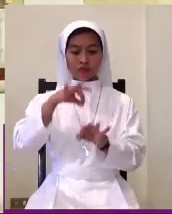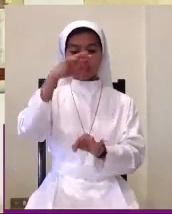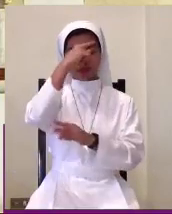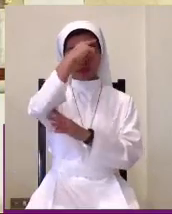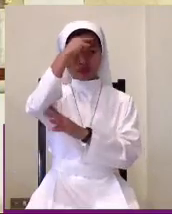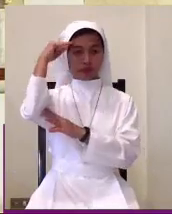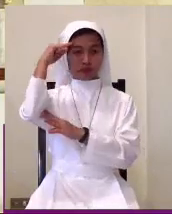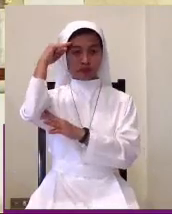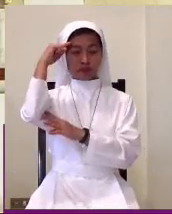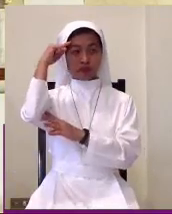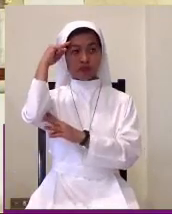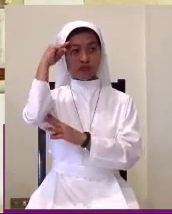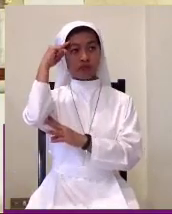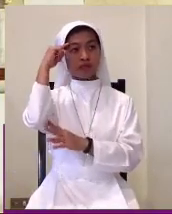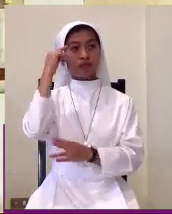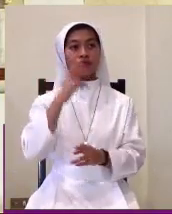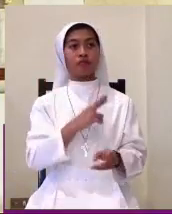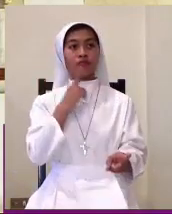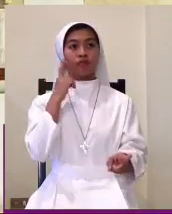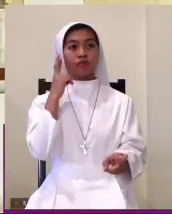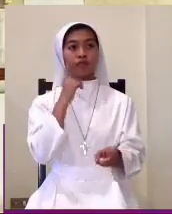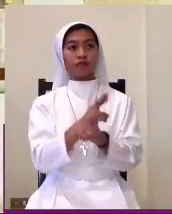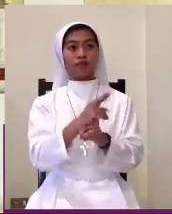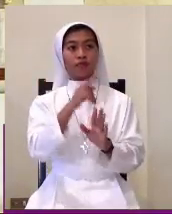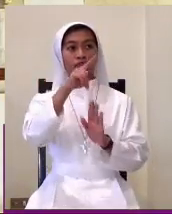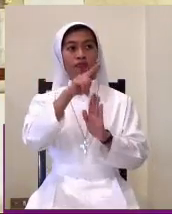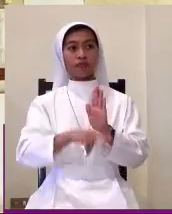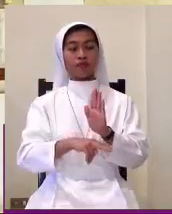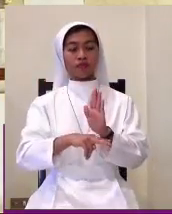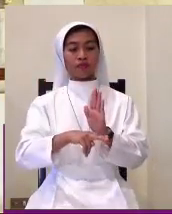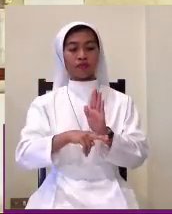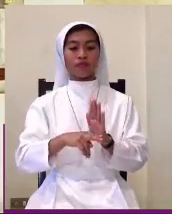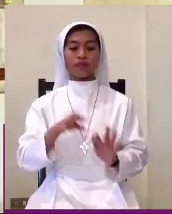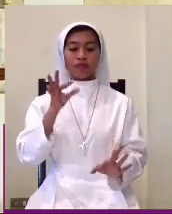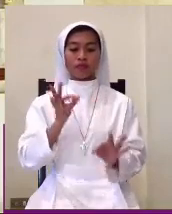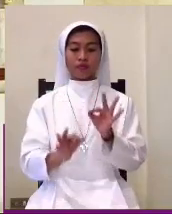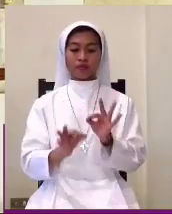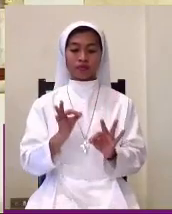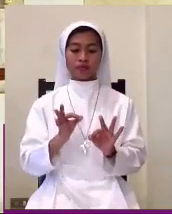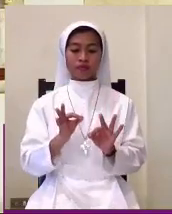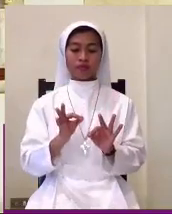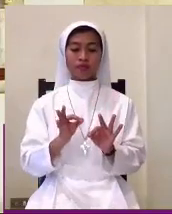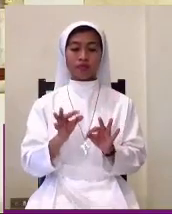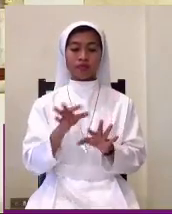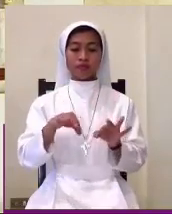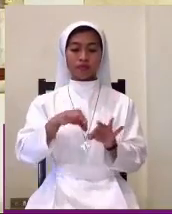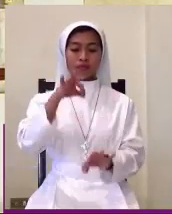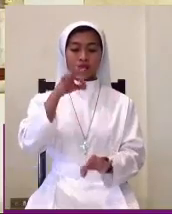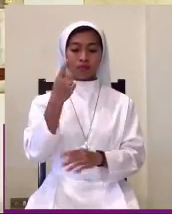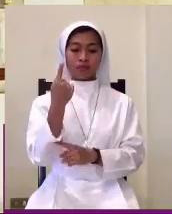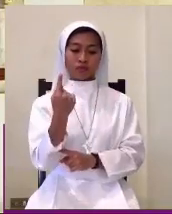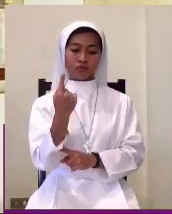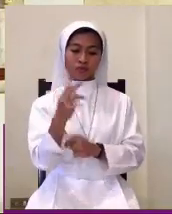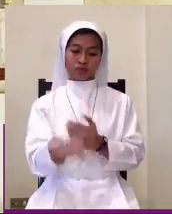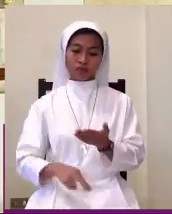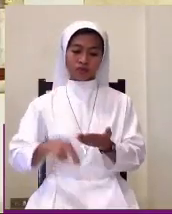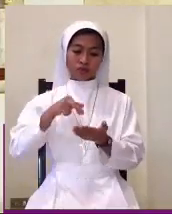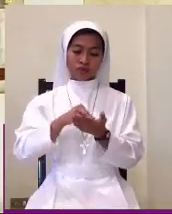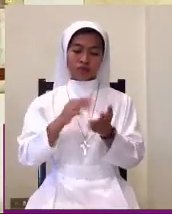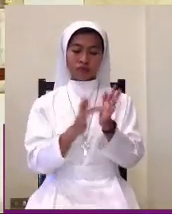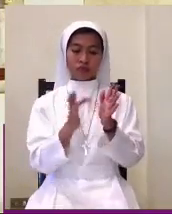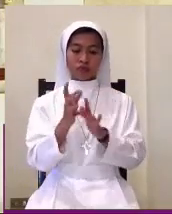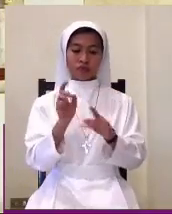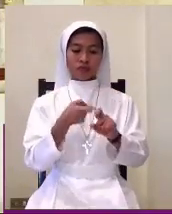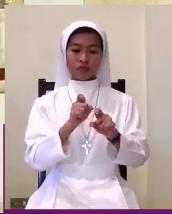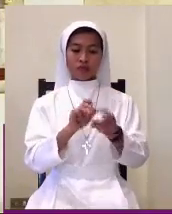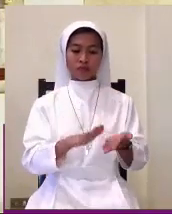of righteousness. If the Spirit of the one who raised Jesus from the dead dwells in